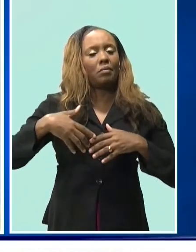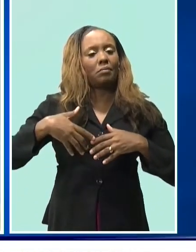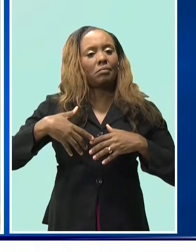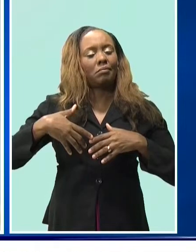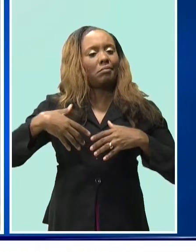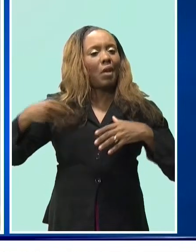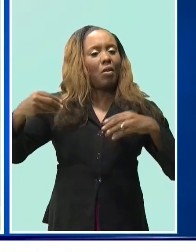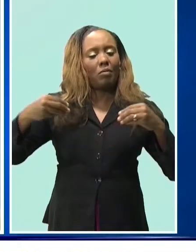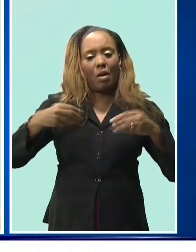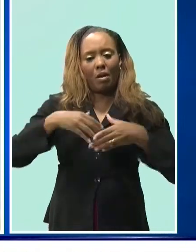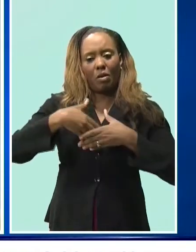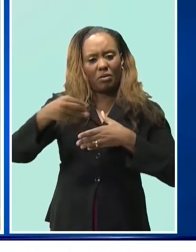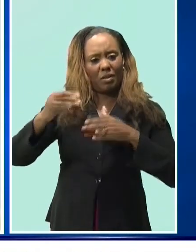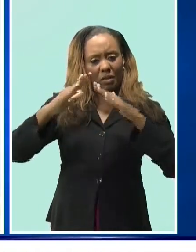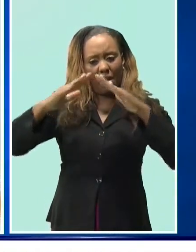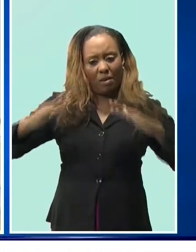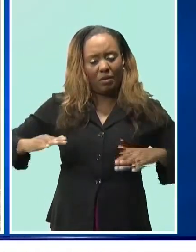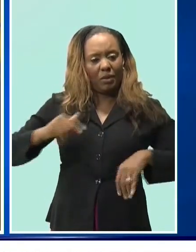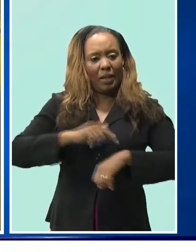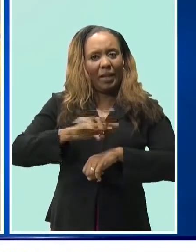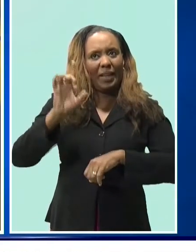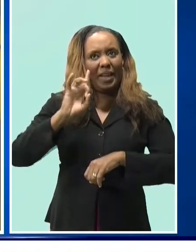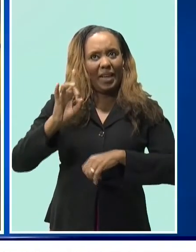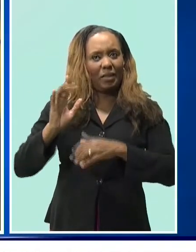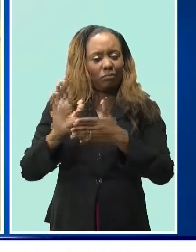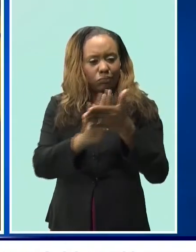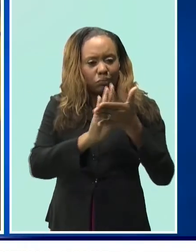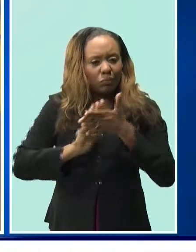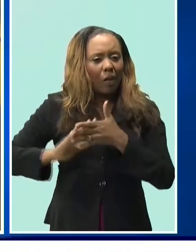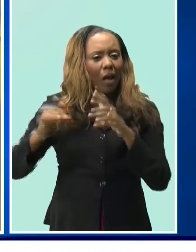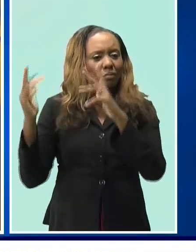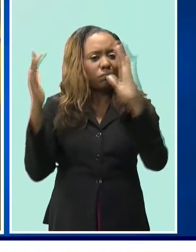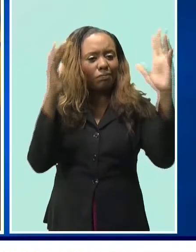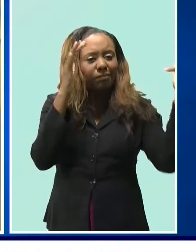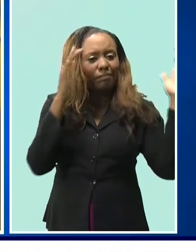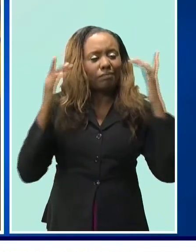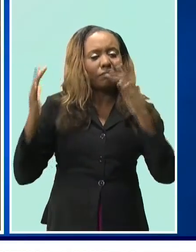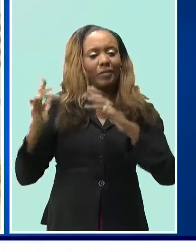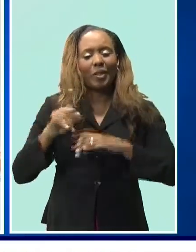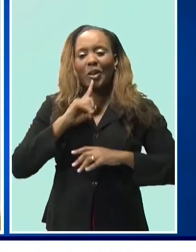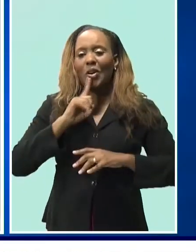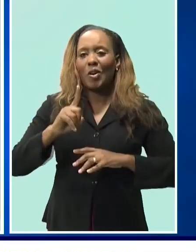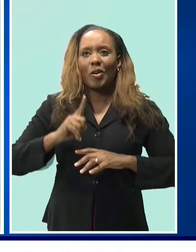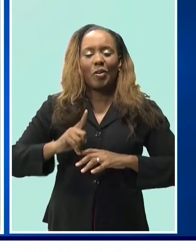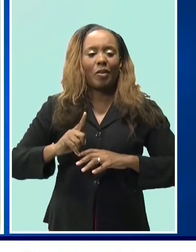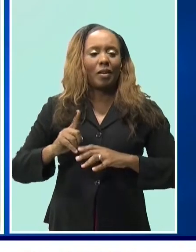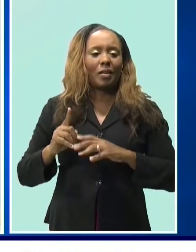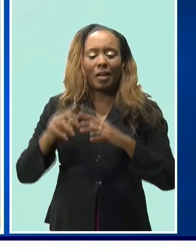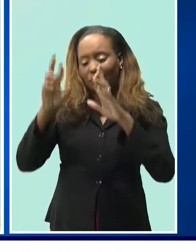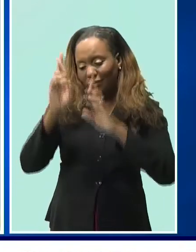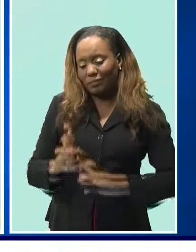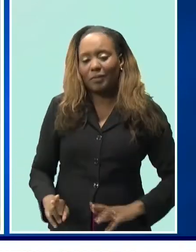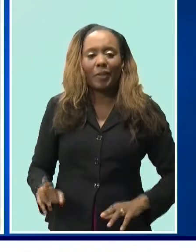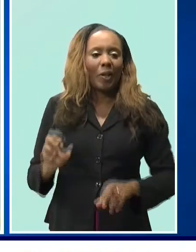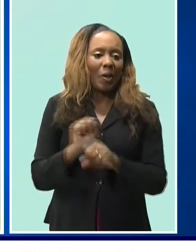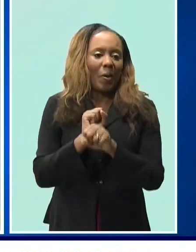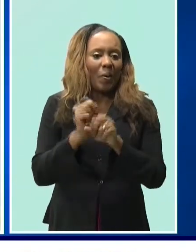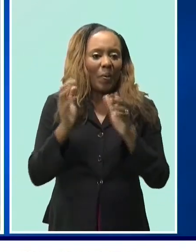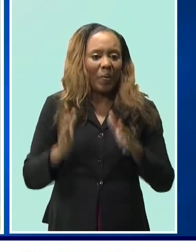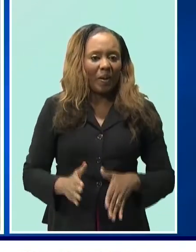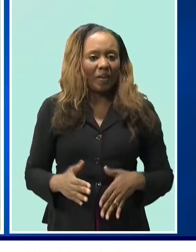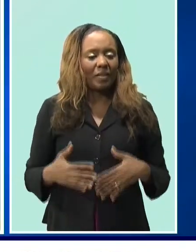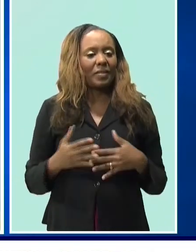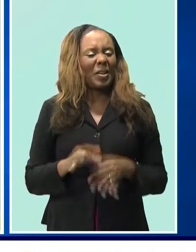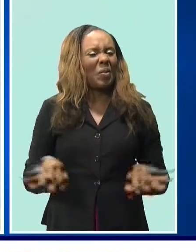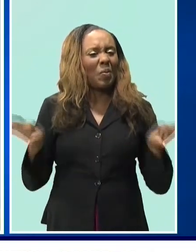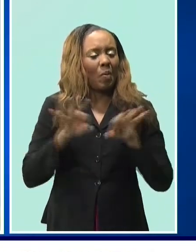On a Wednesday and give their support and give their recognition to all the frontline workers and all the